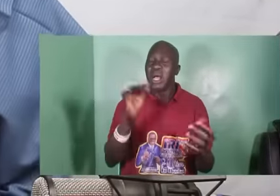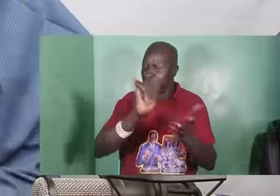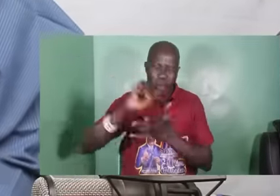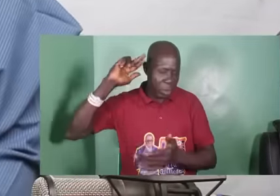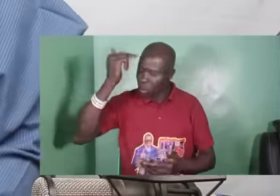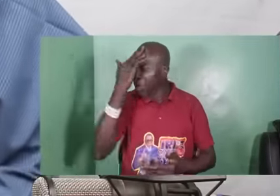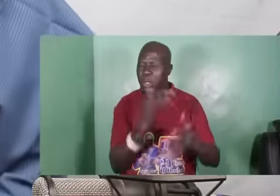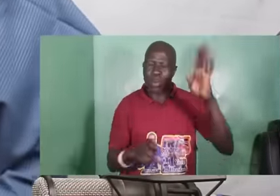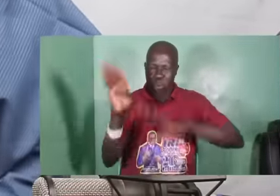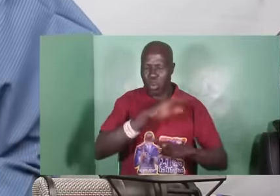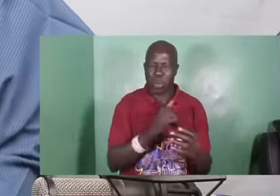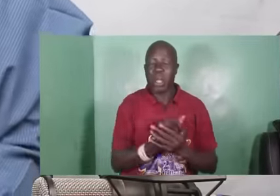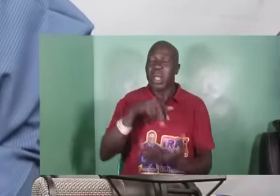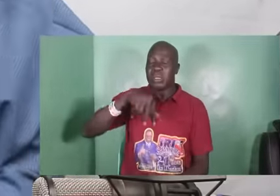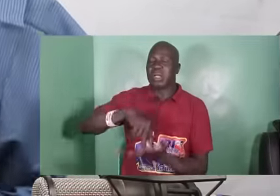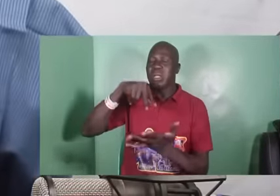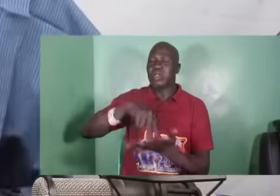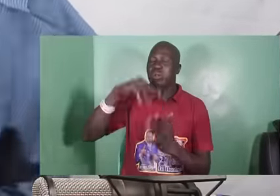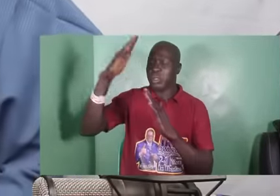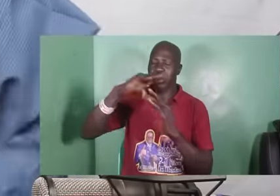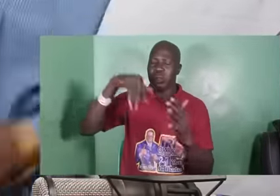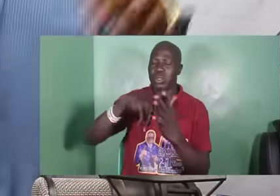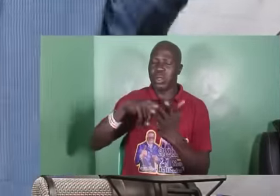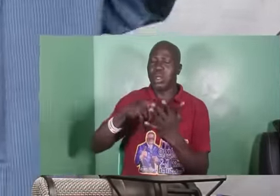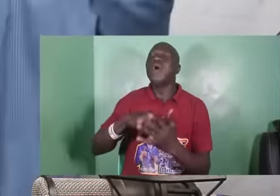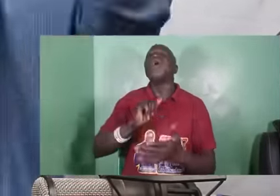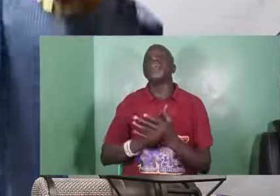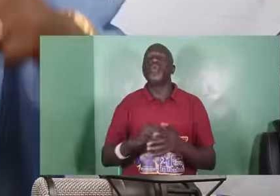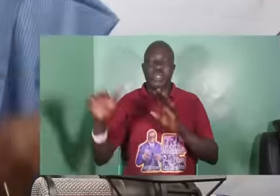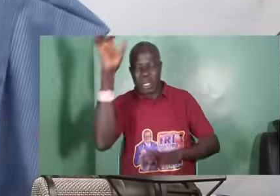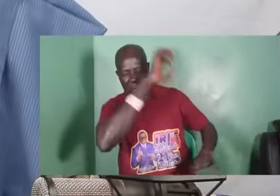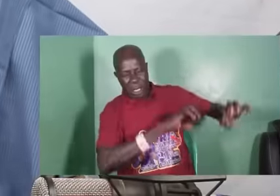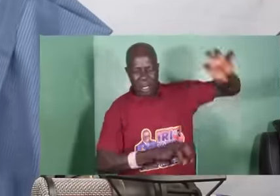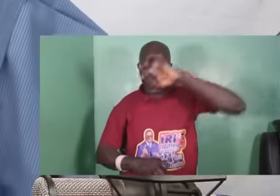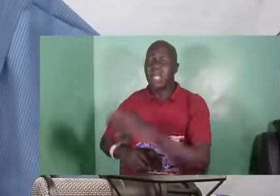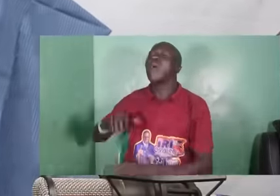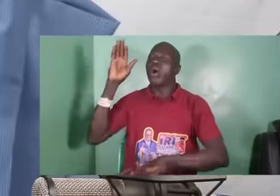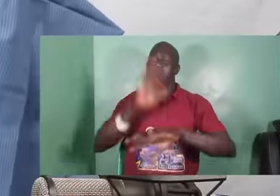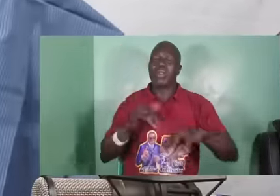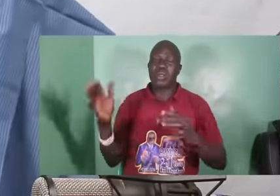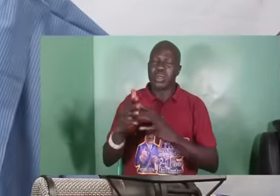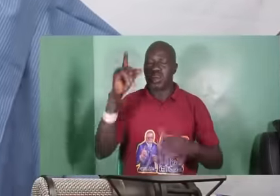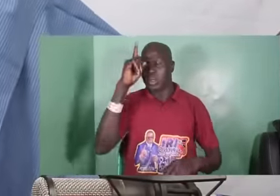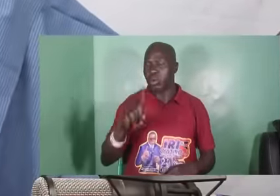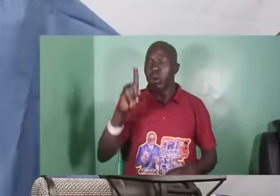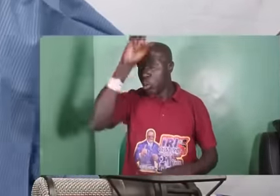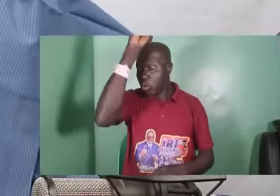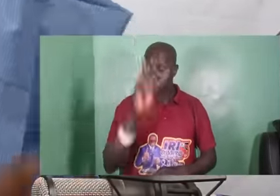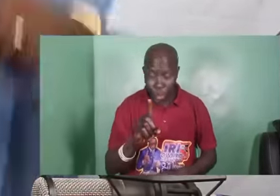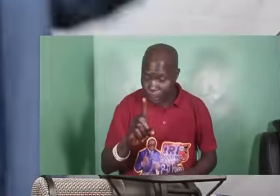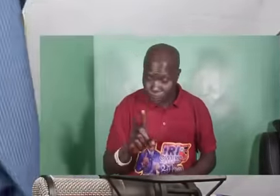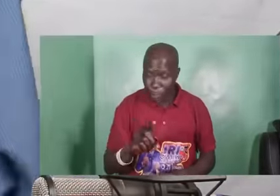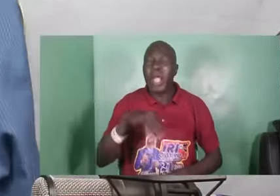That's why the battle is so hard. You stand on your feet at this juncture. Hey, woman, you will not suffer. You call the name of Jesus.